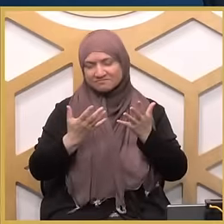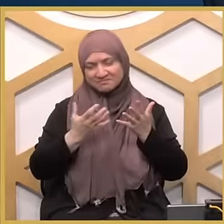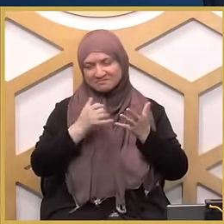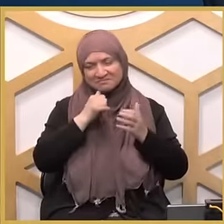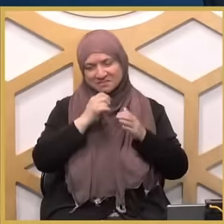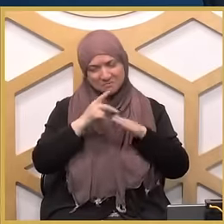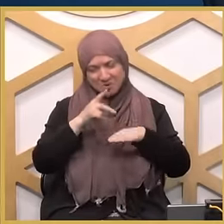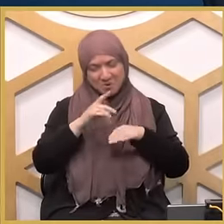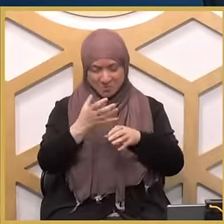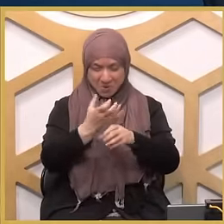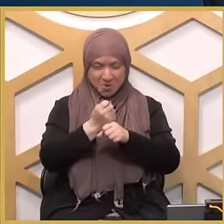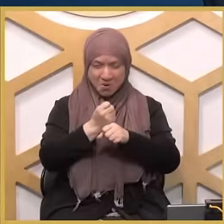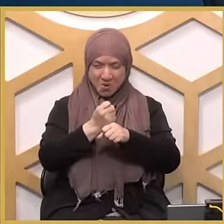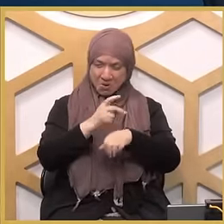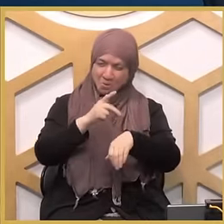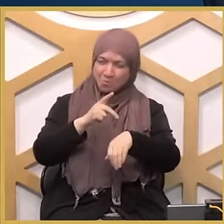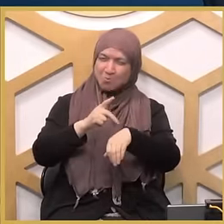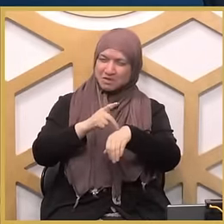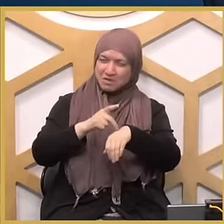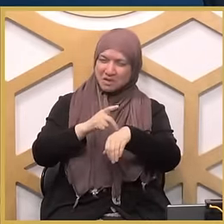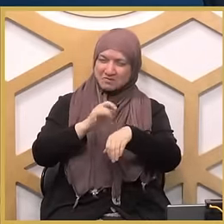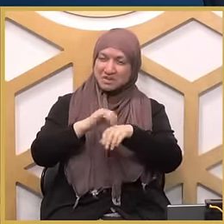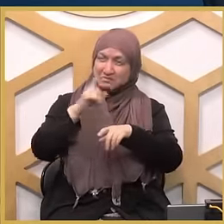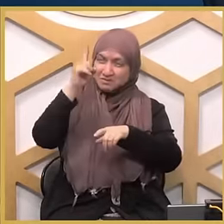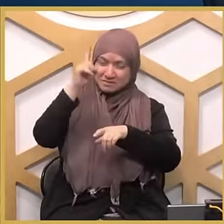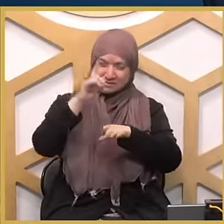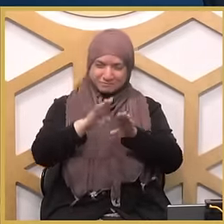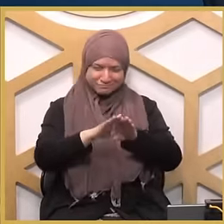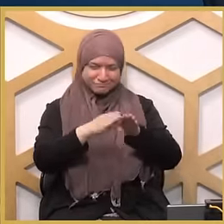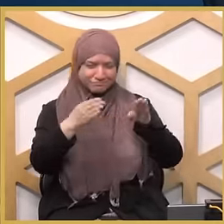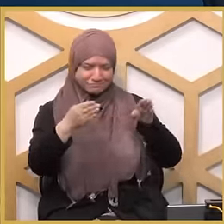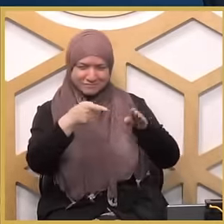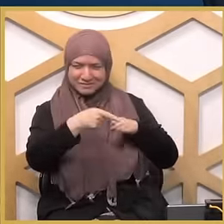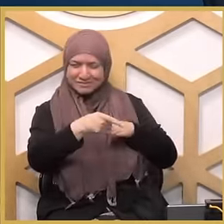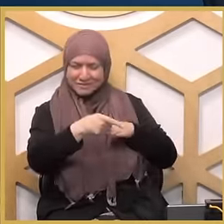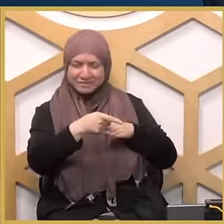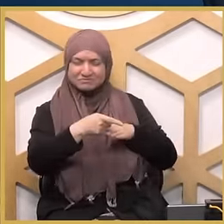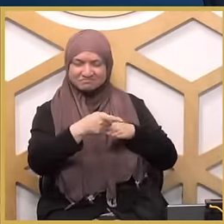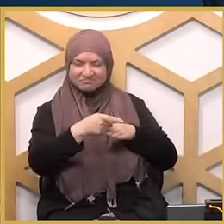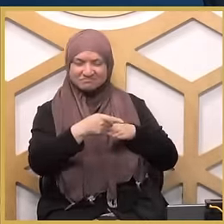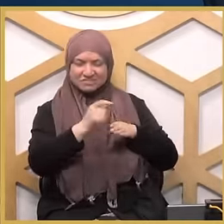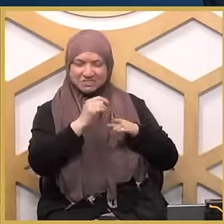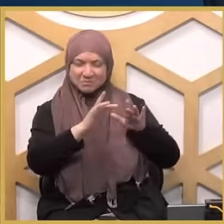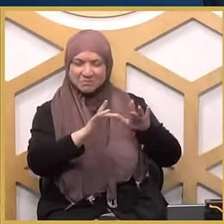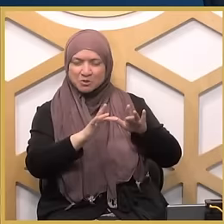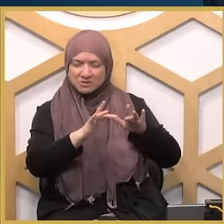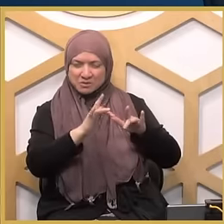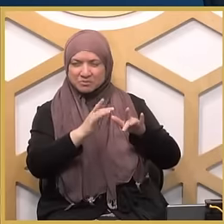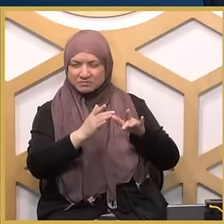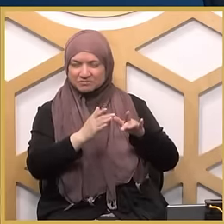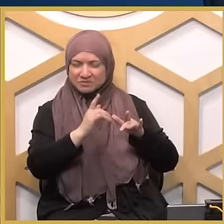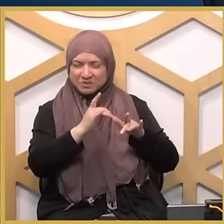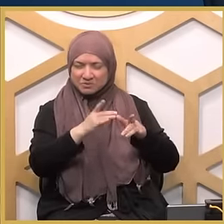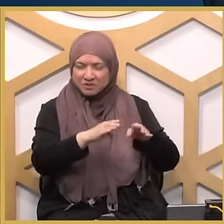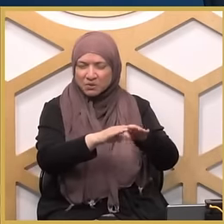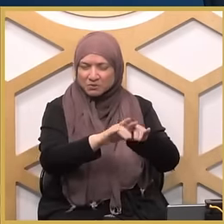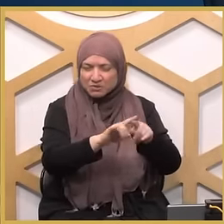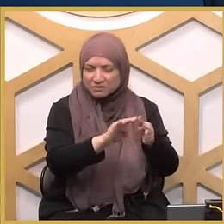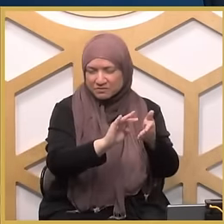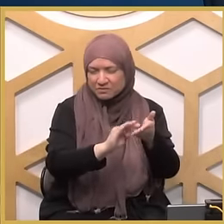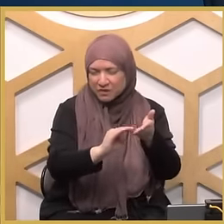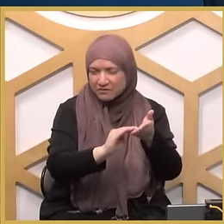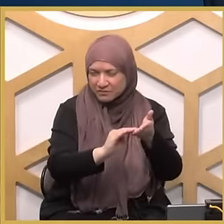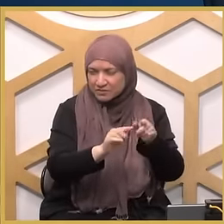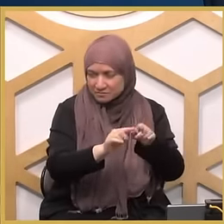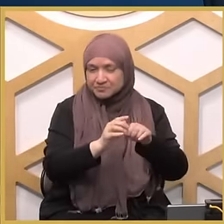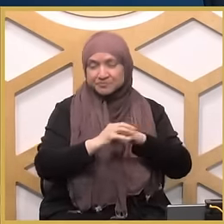door of grace and tawbah and repentance for you to come back to Him. So being righteous, it doesn't necessarily mean that you're flawless, you have no